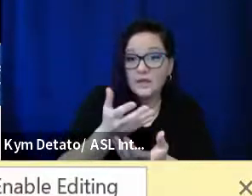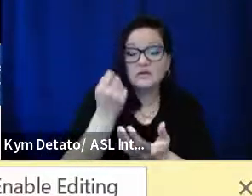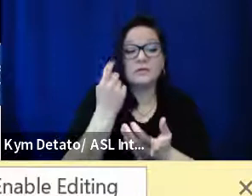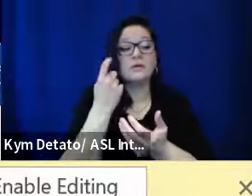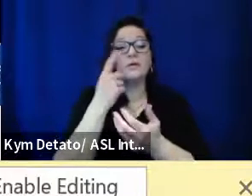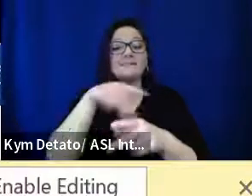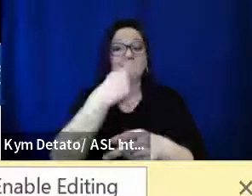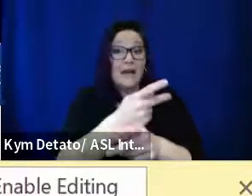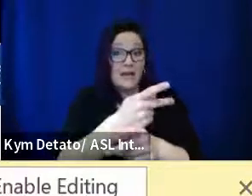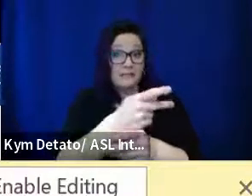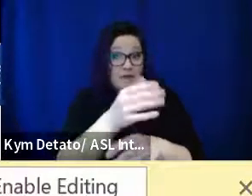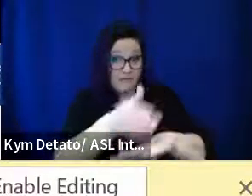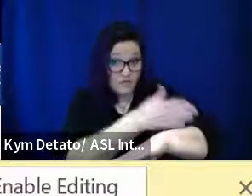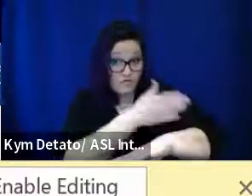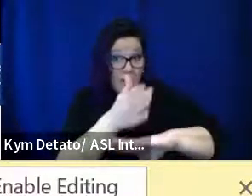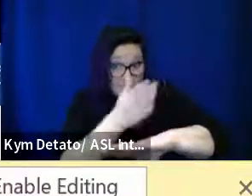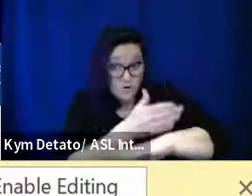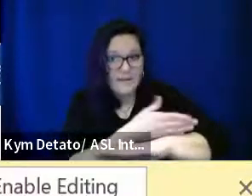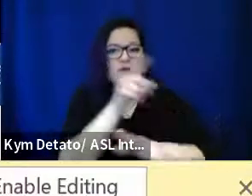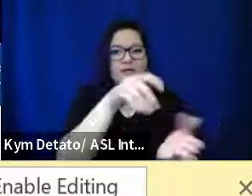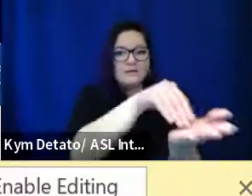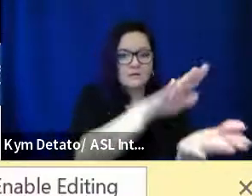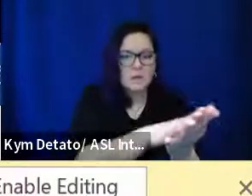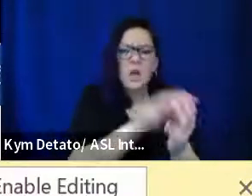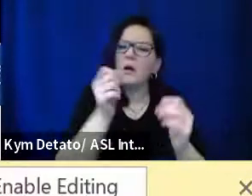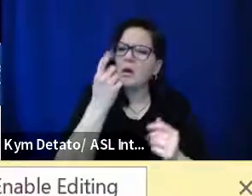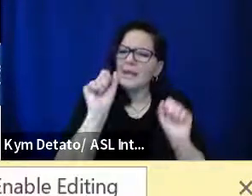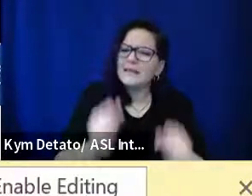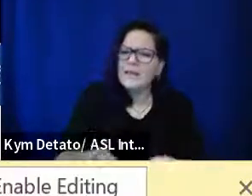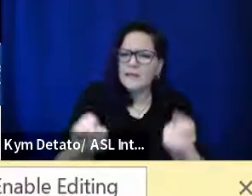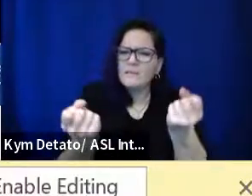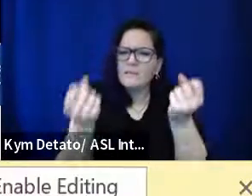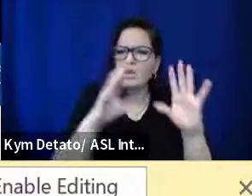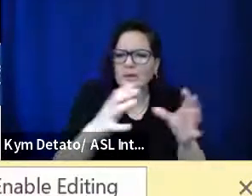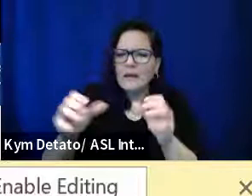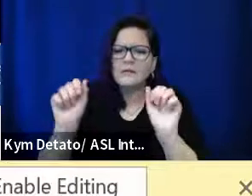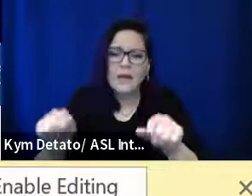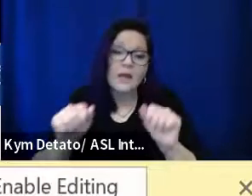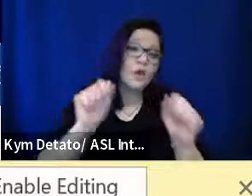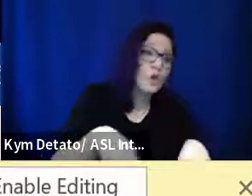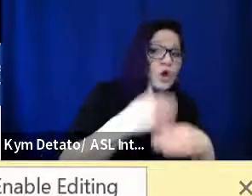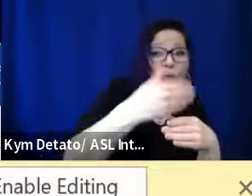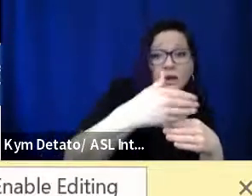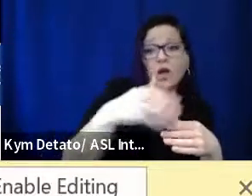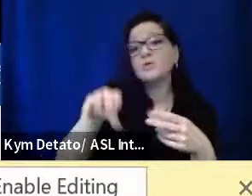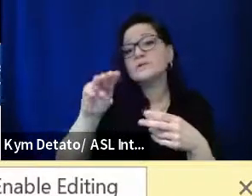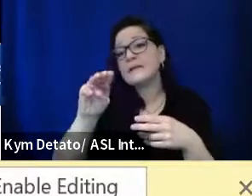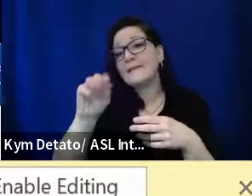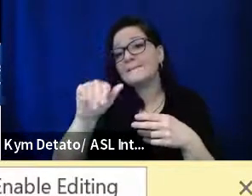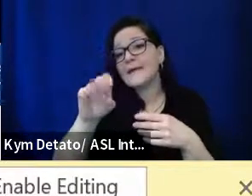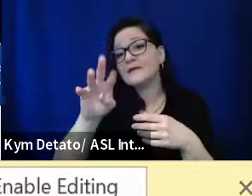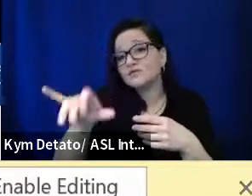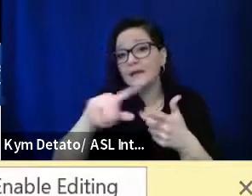of improvement you're looking to do. It can be multiple of these categories. So it can be windows and masonry and signage, for